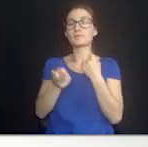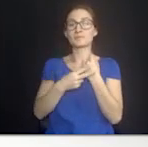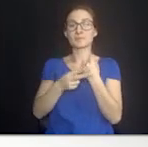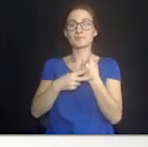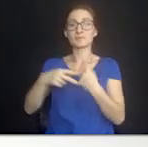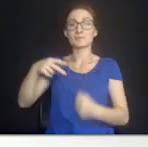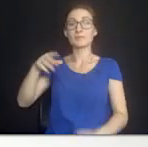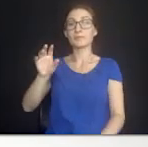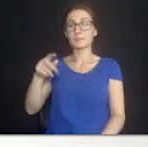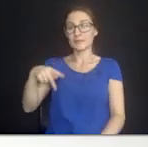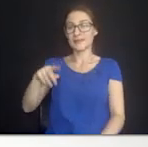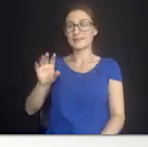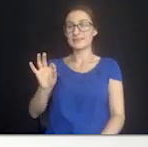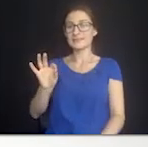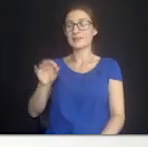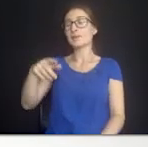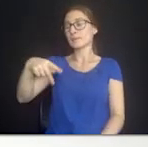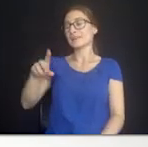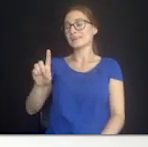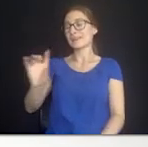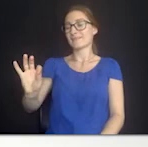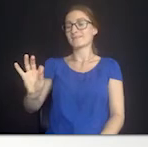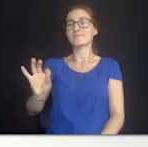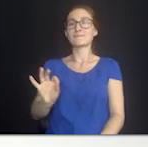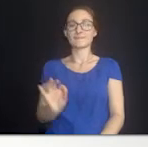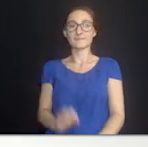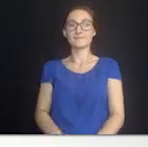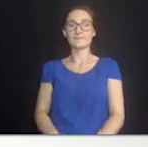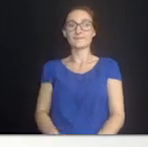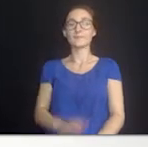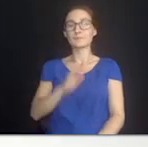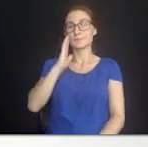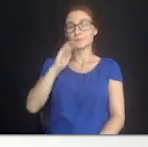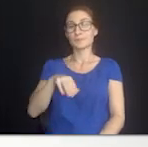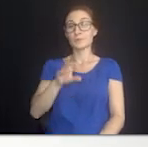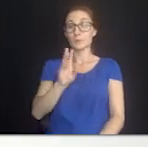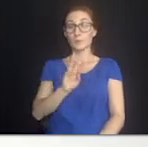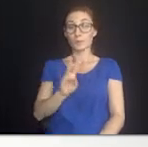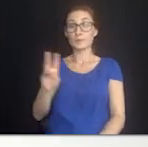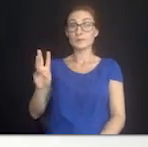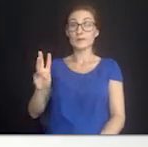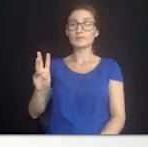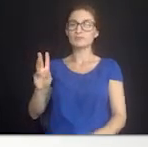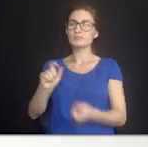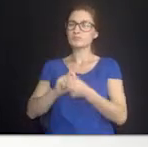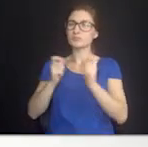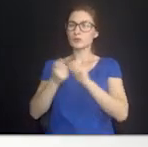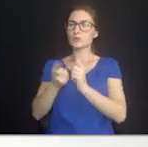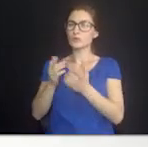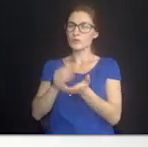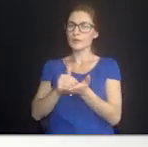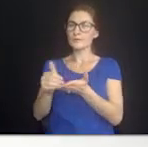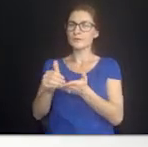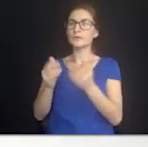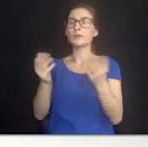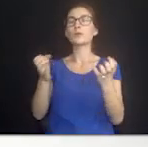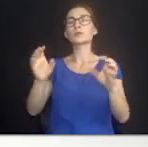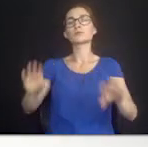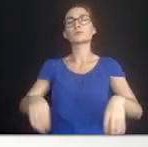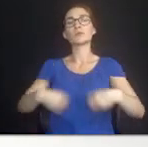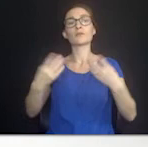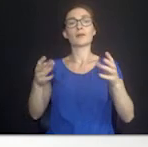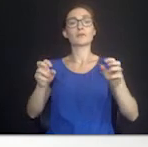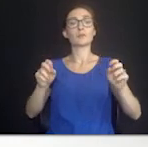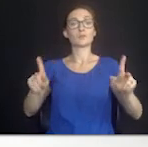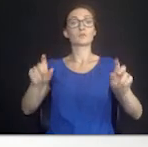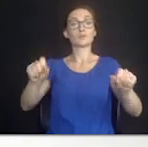as a PDF and save it for later. And you know, websites change a lot. So we wanted to